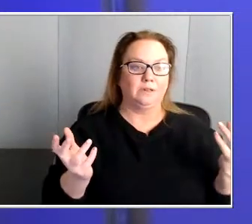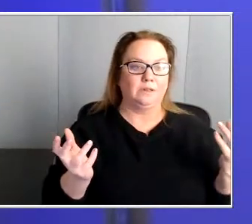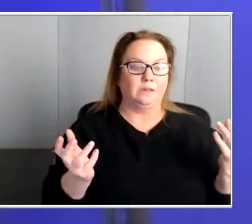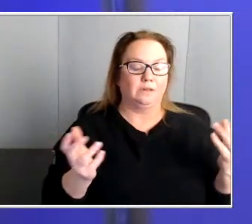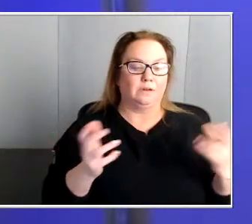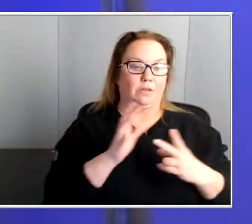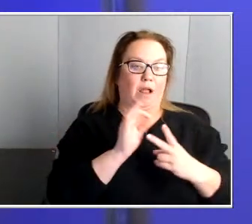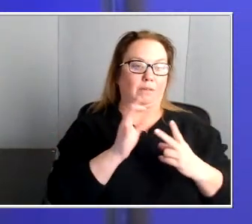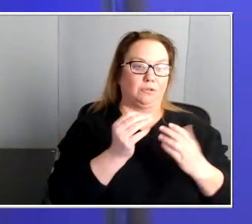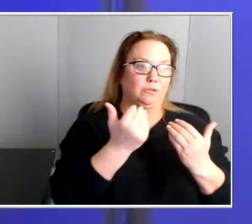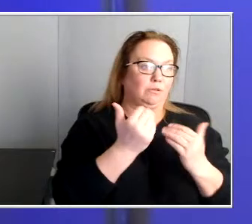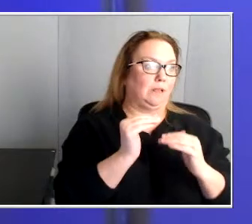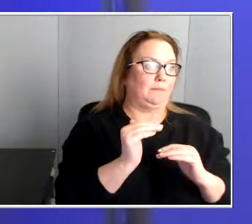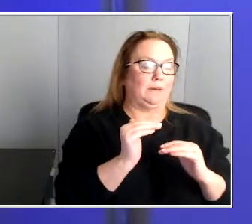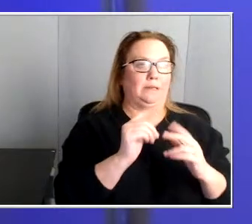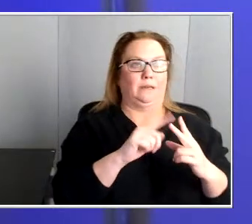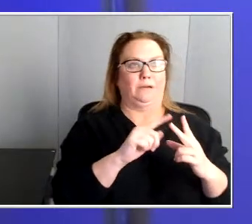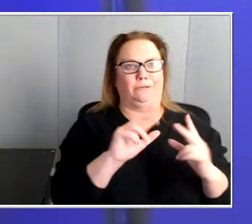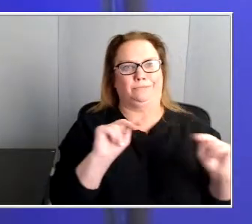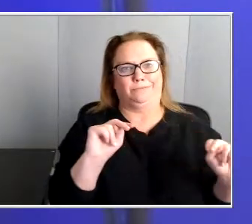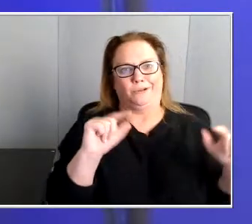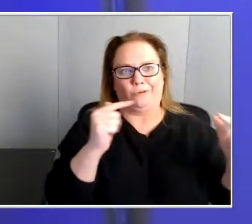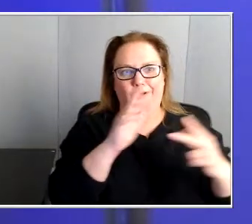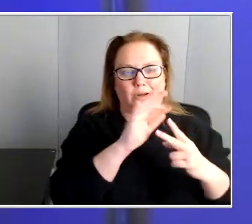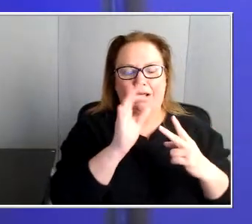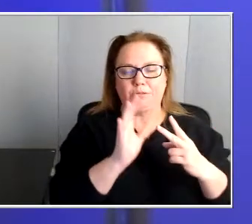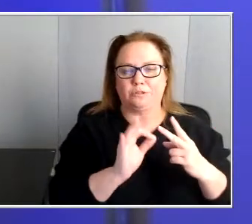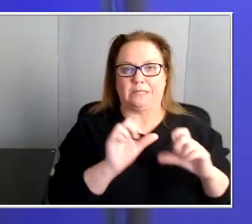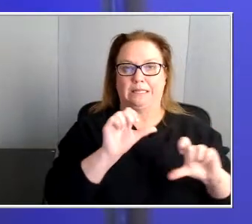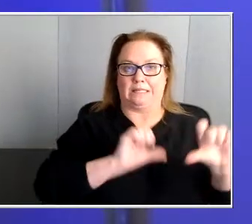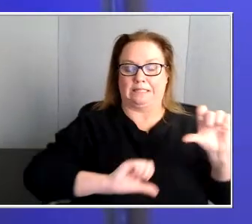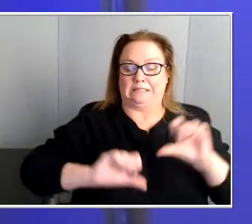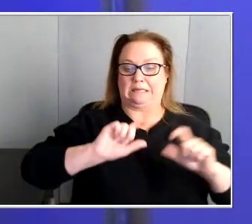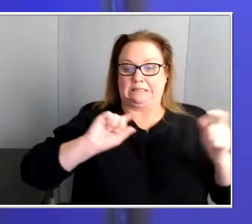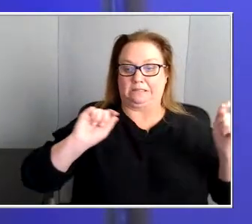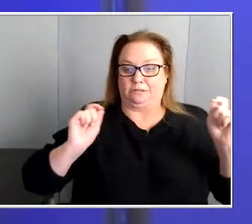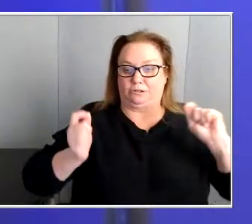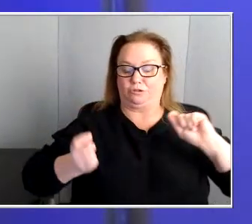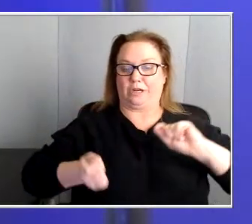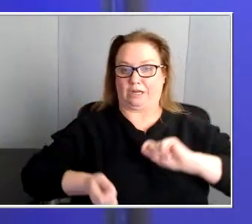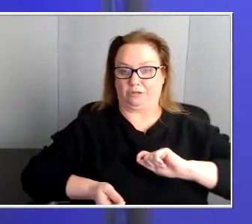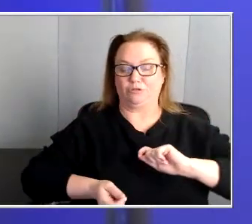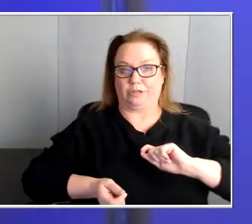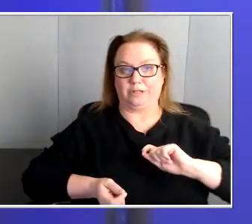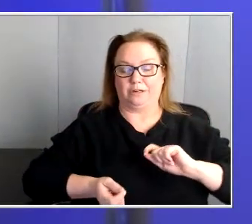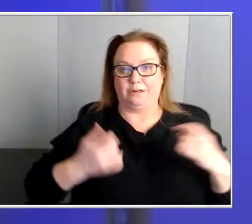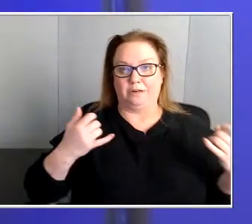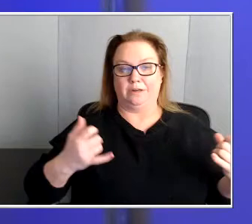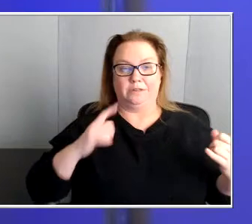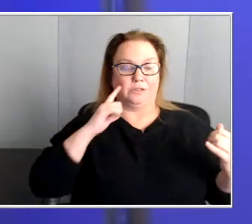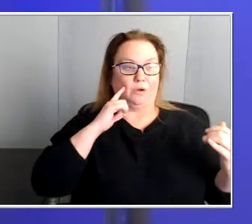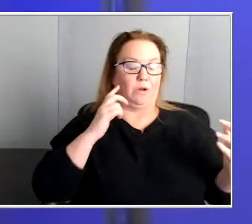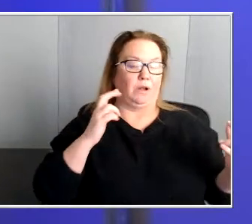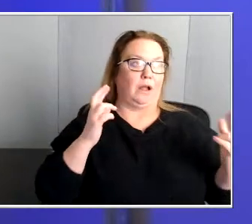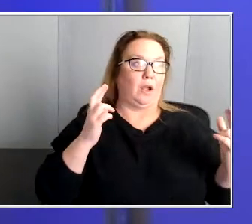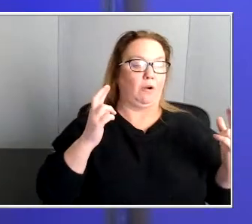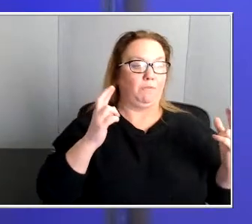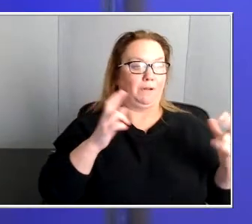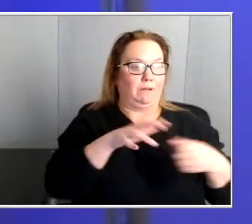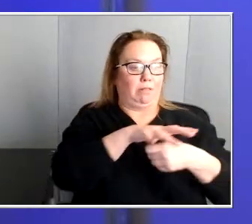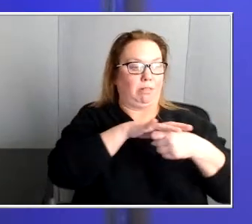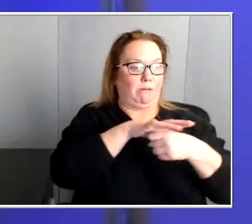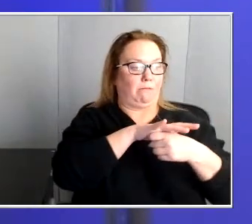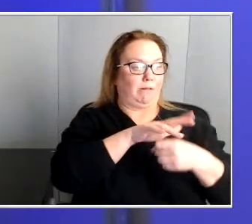are limited, or they're not very good. And I really think that the science is changing that impression, and I hope that locally